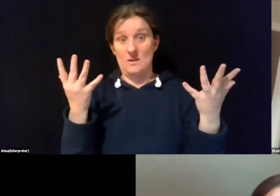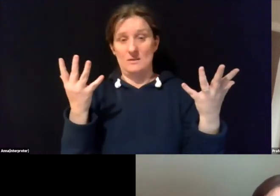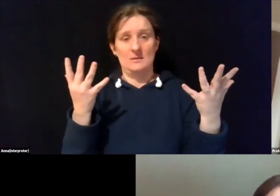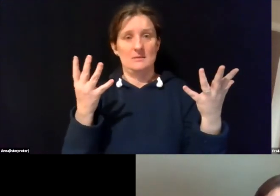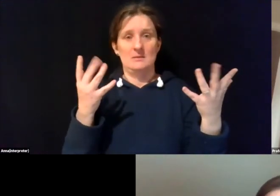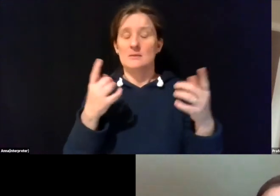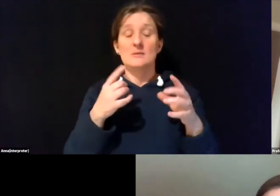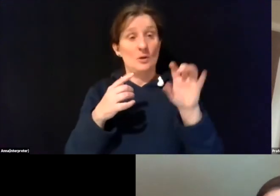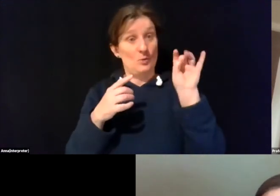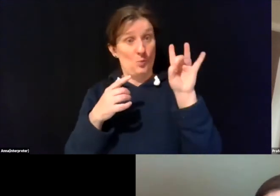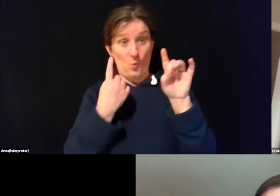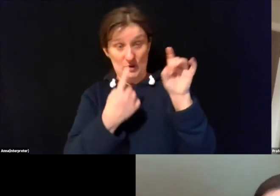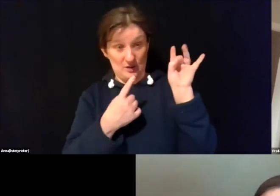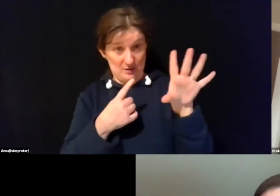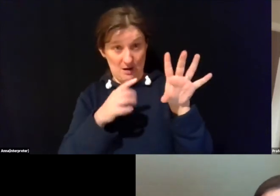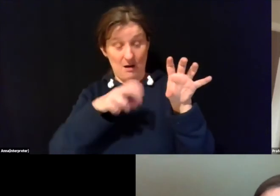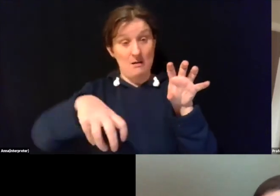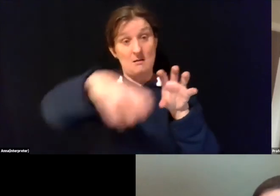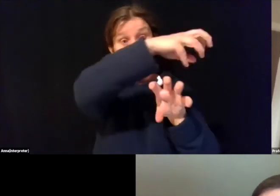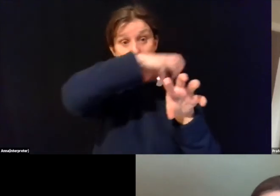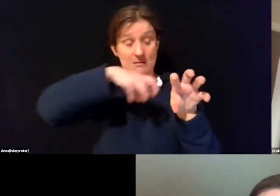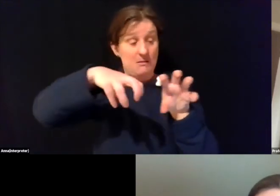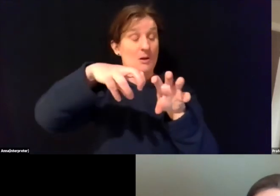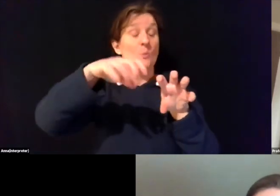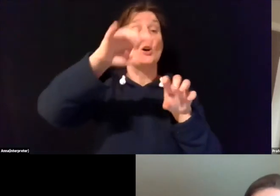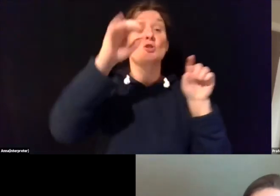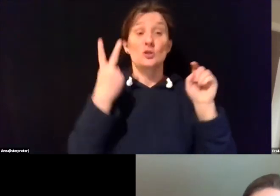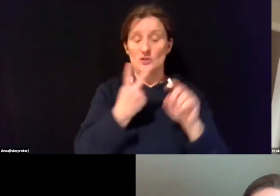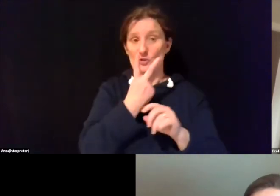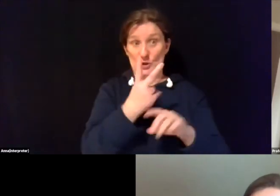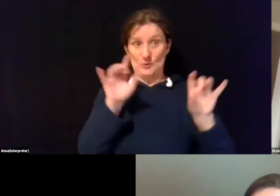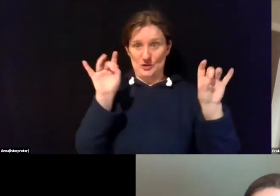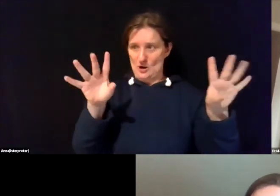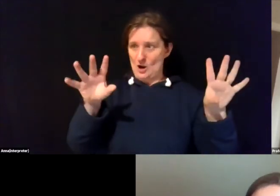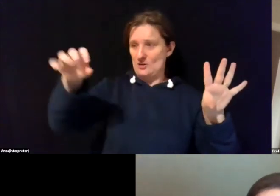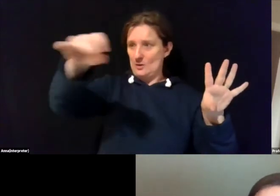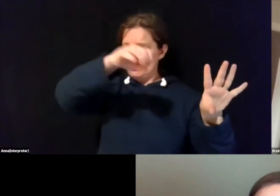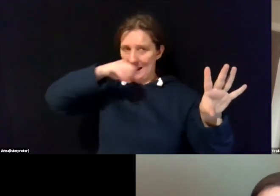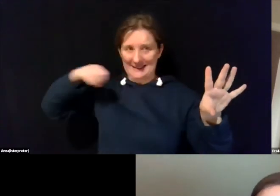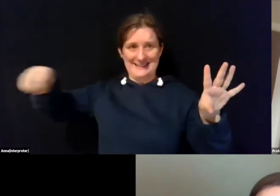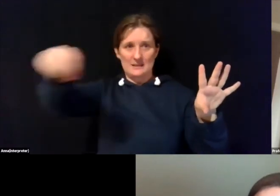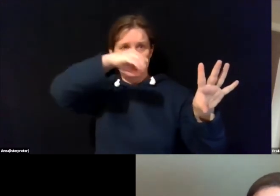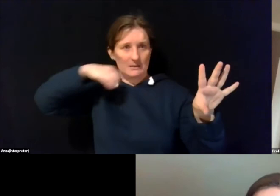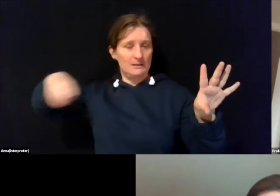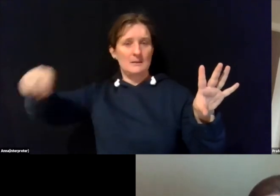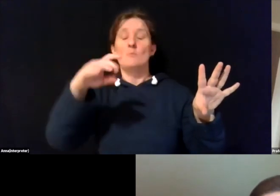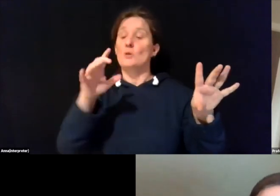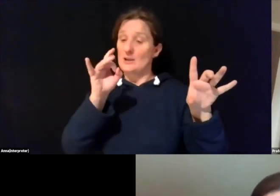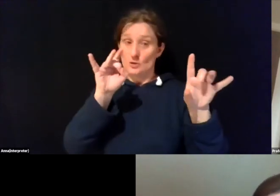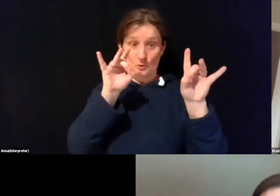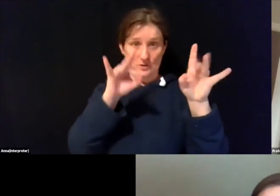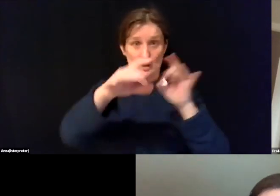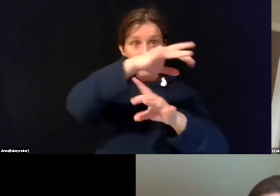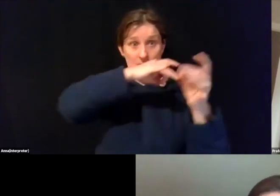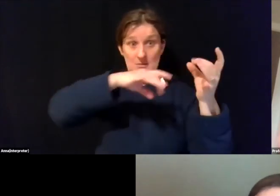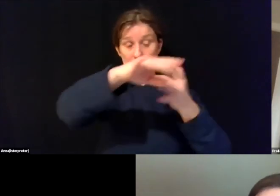planets around one star of a binary system, but there are also things called circumbinaries, where you have 2 stars in orbit around each